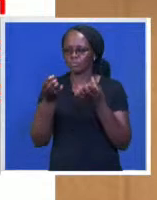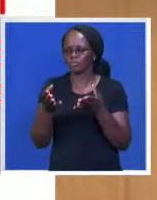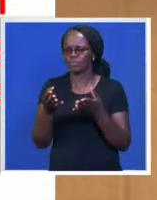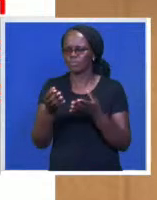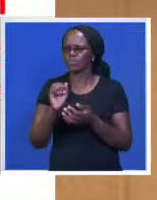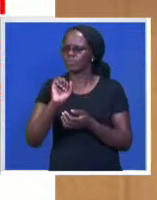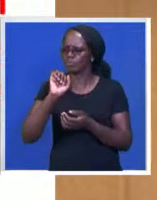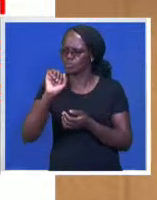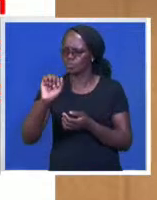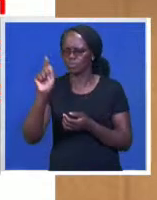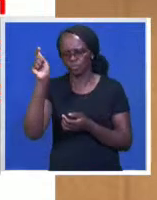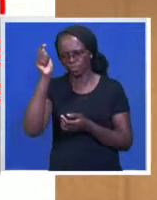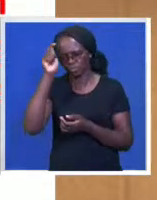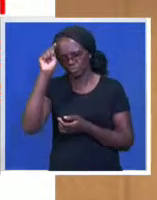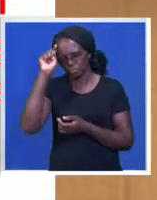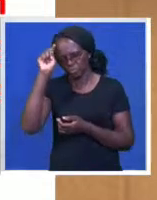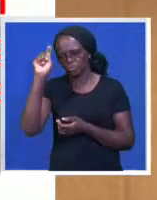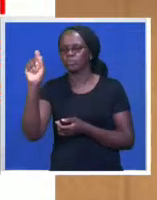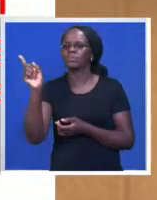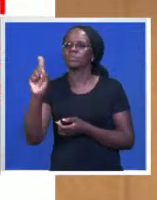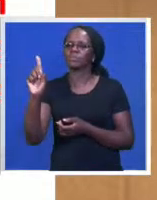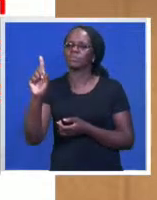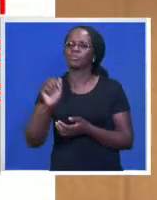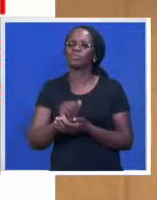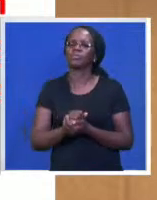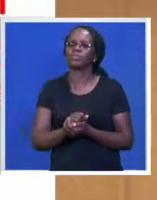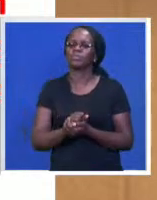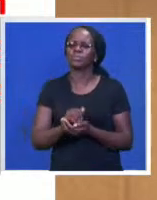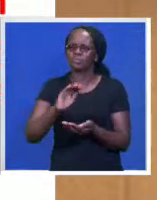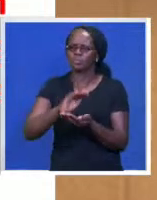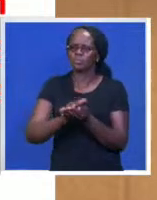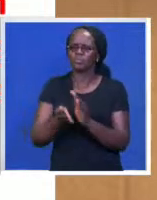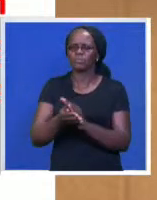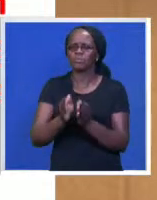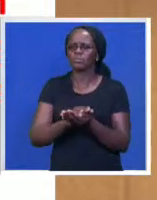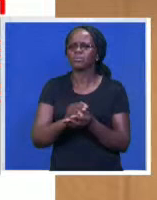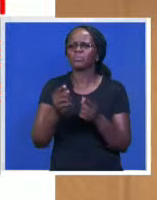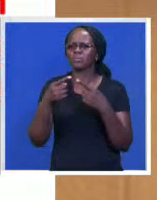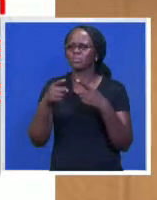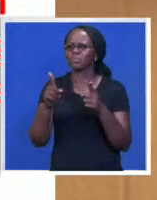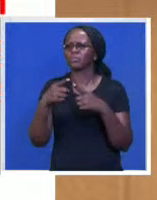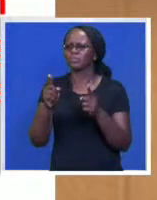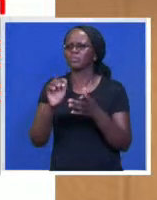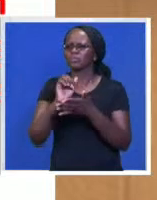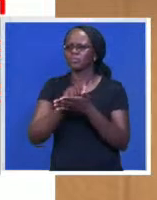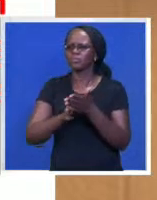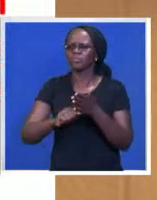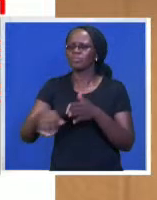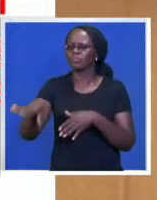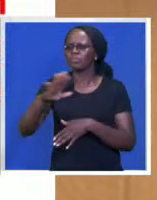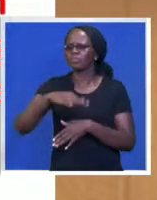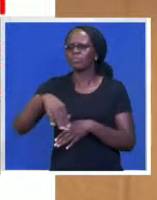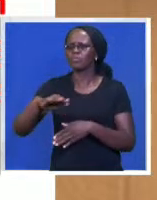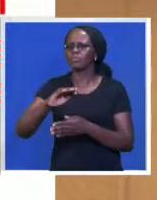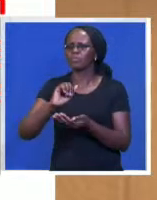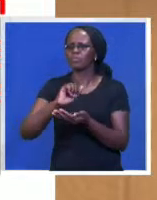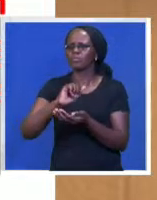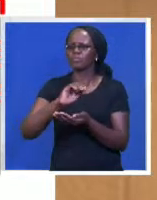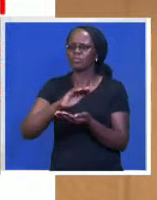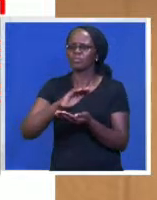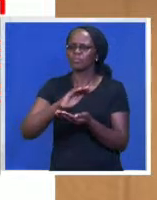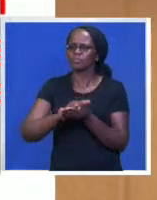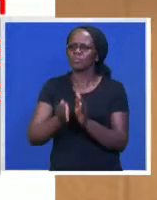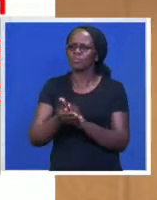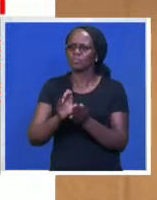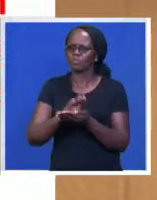view of point, which is they were created differently from all of creation and they know right from wrong. I have